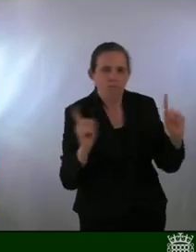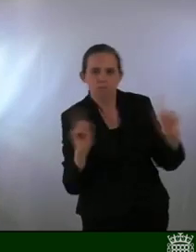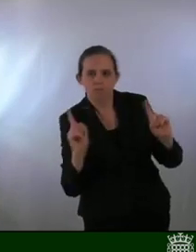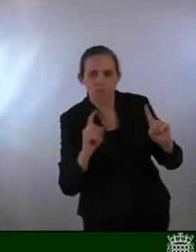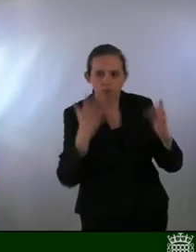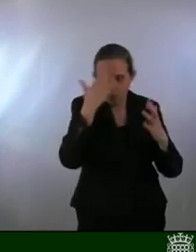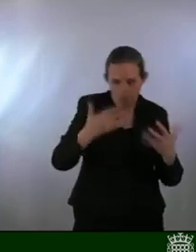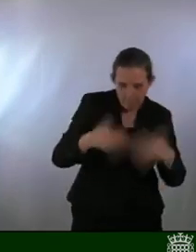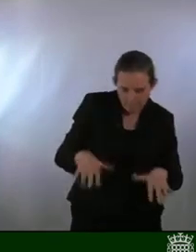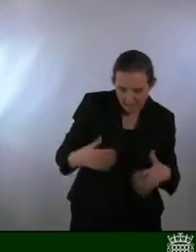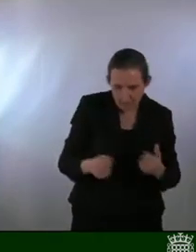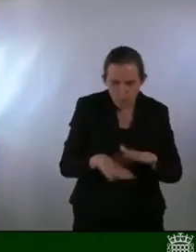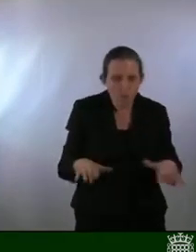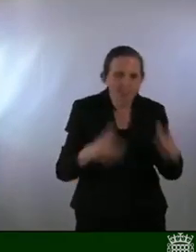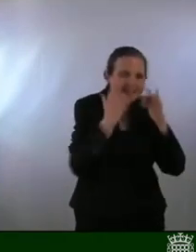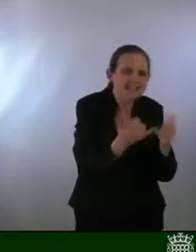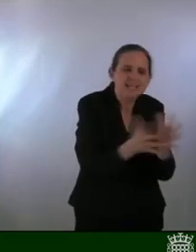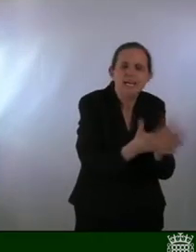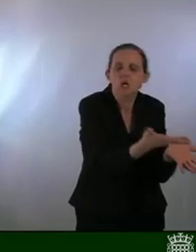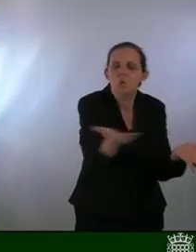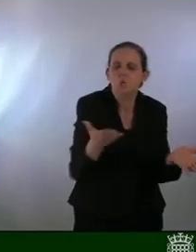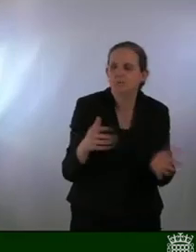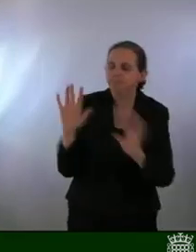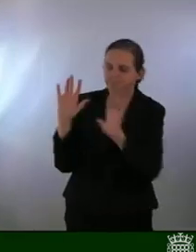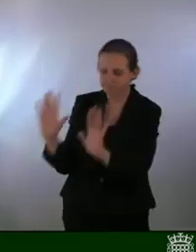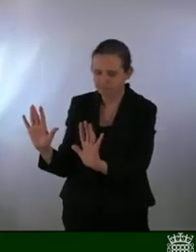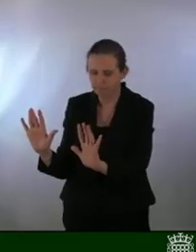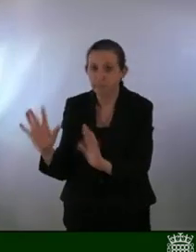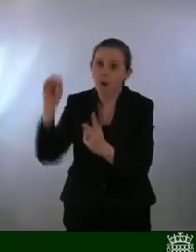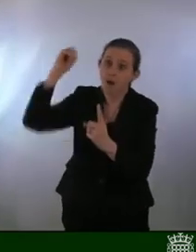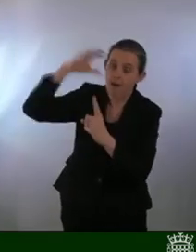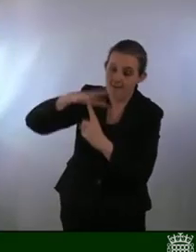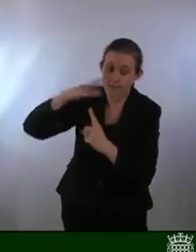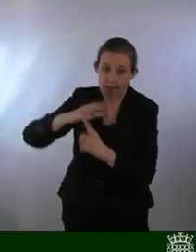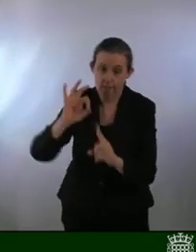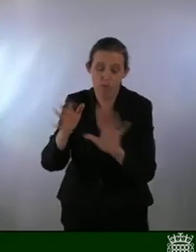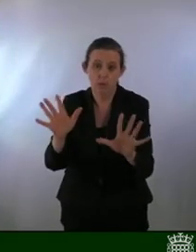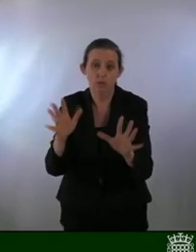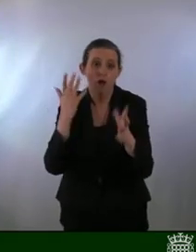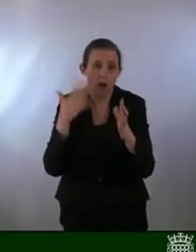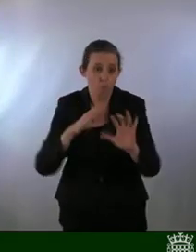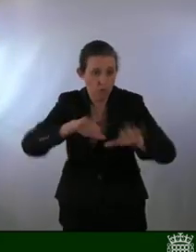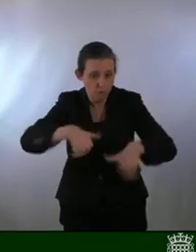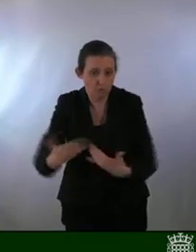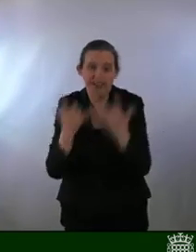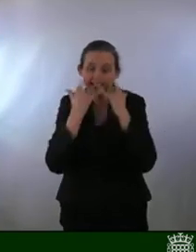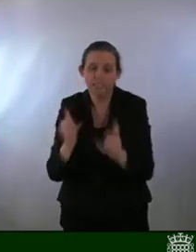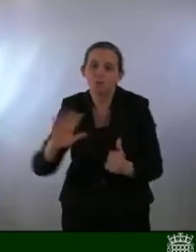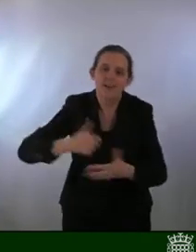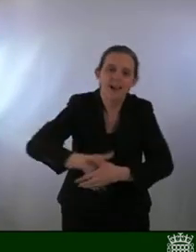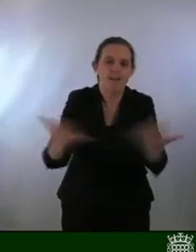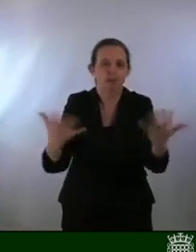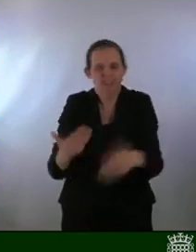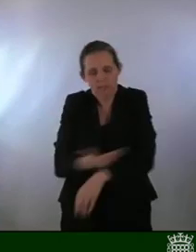have had the virus. Entirely understand this point, and I want to get testing to everybody who needs it as soon as I possibly can. Red